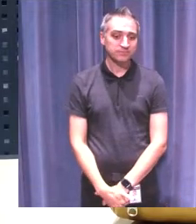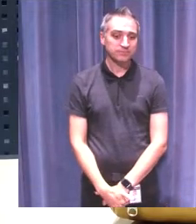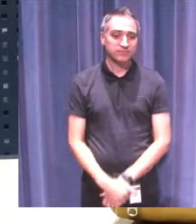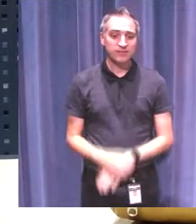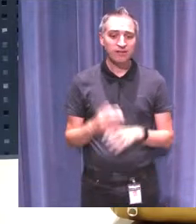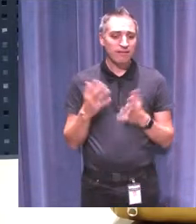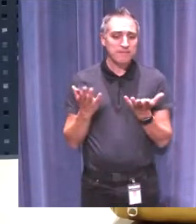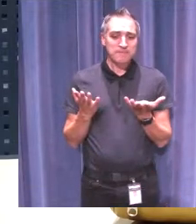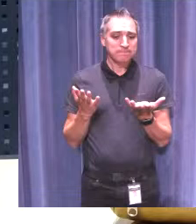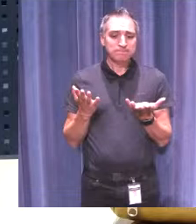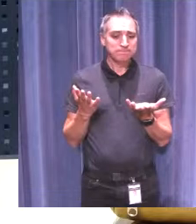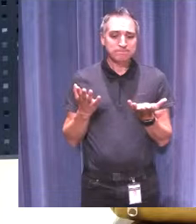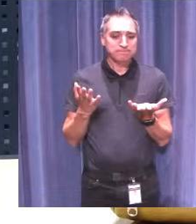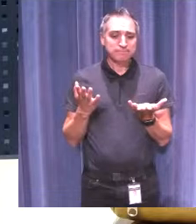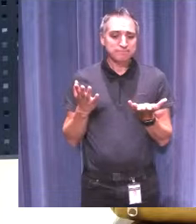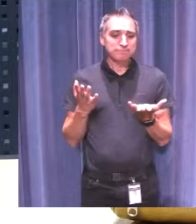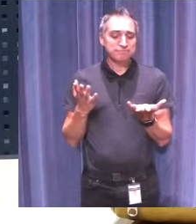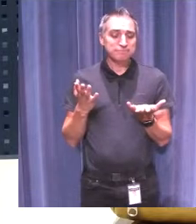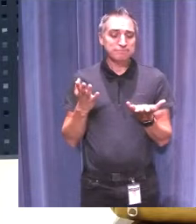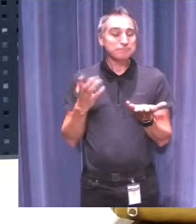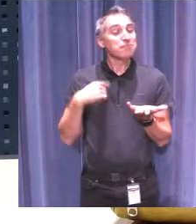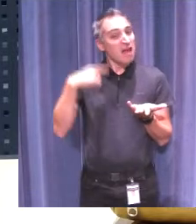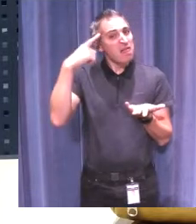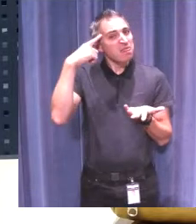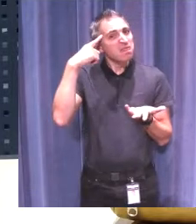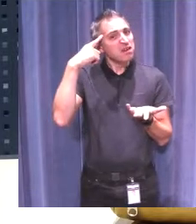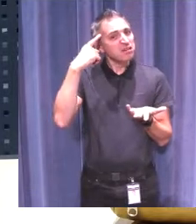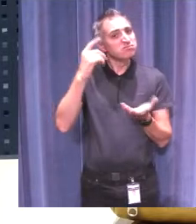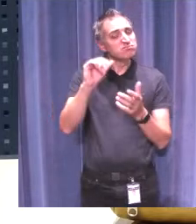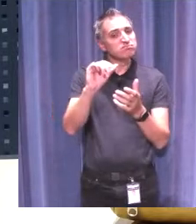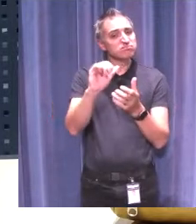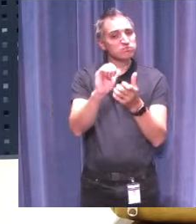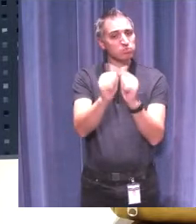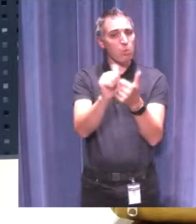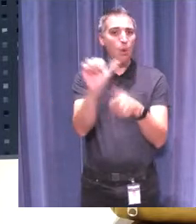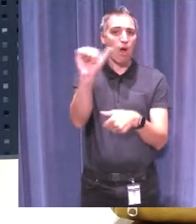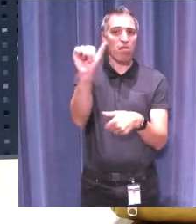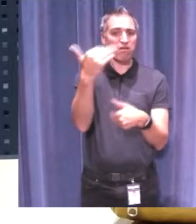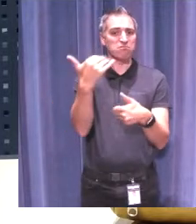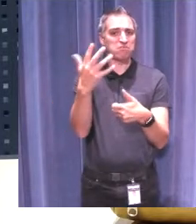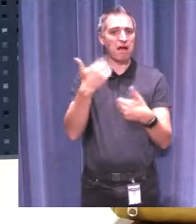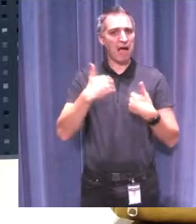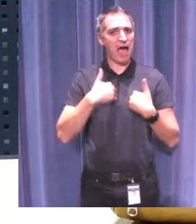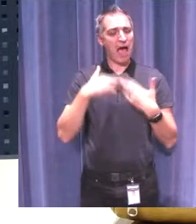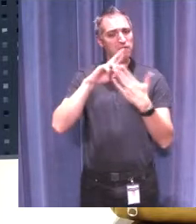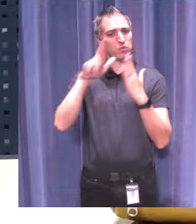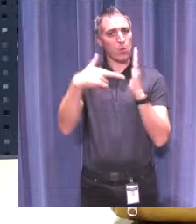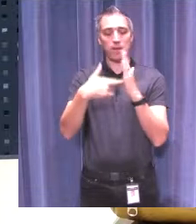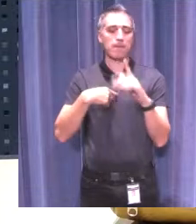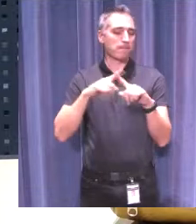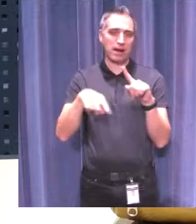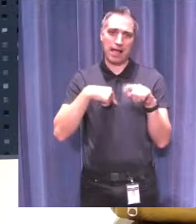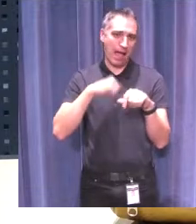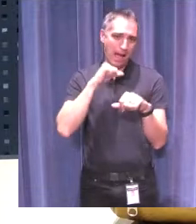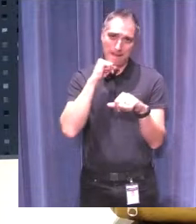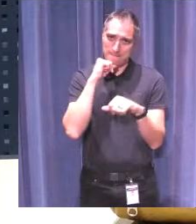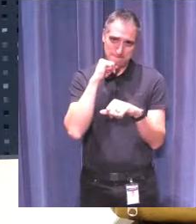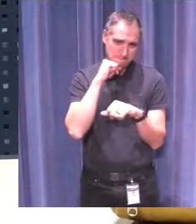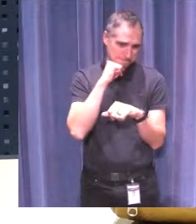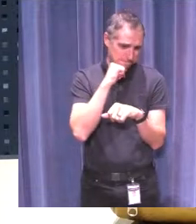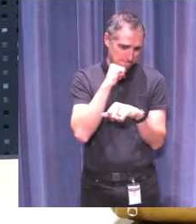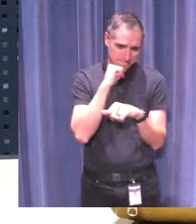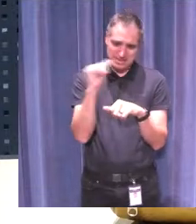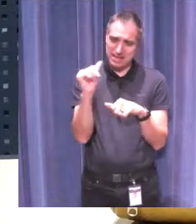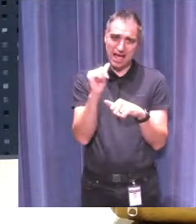I think it has a place in academia. I'm not a fan of the huge